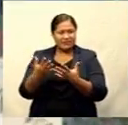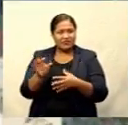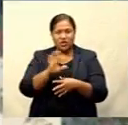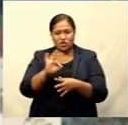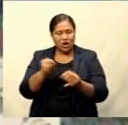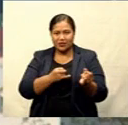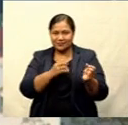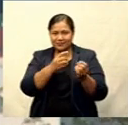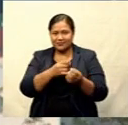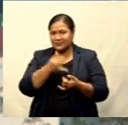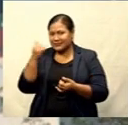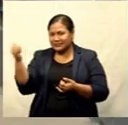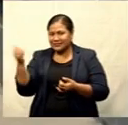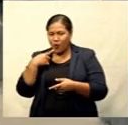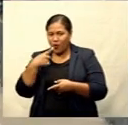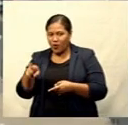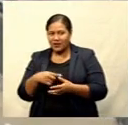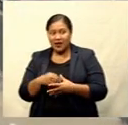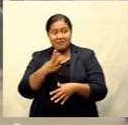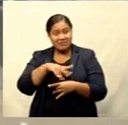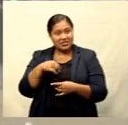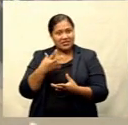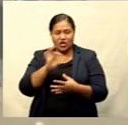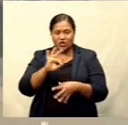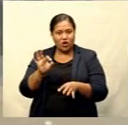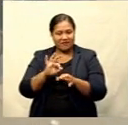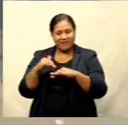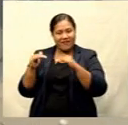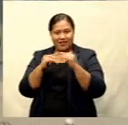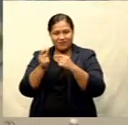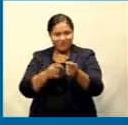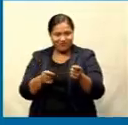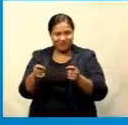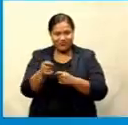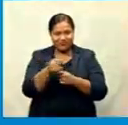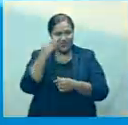order and minister raises unfair trading concern.